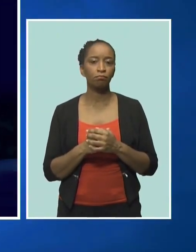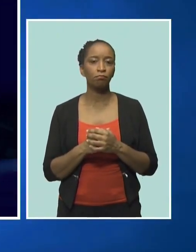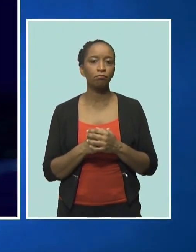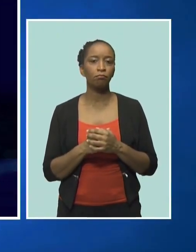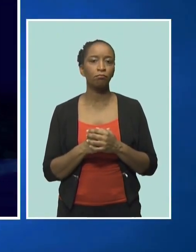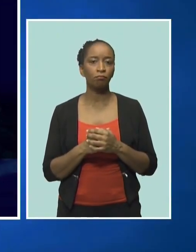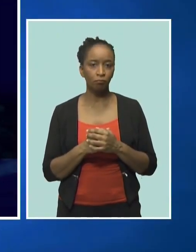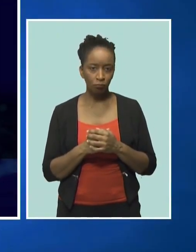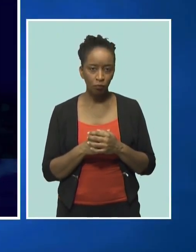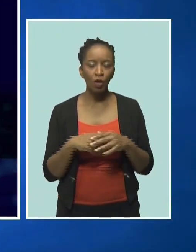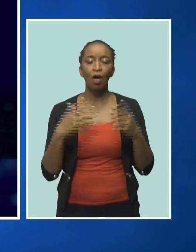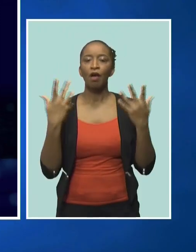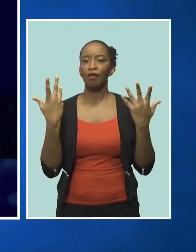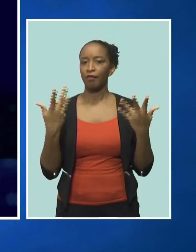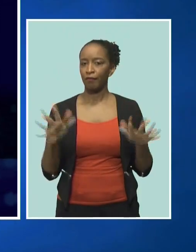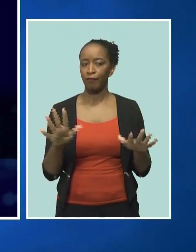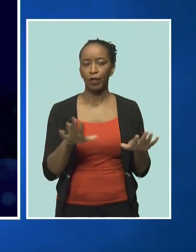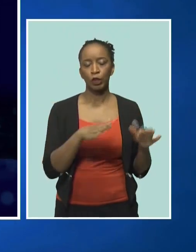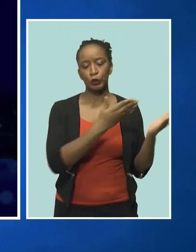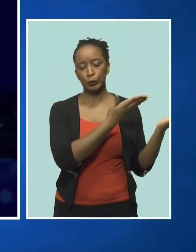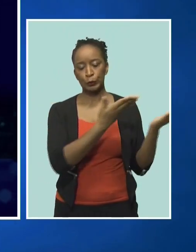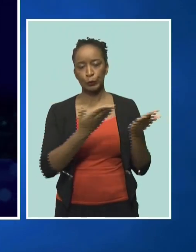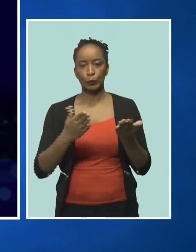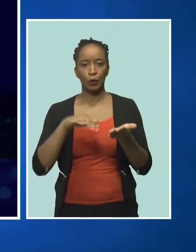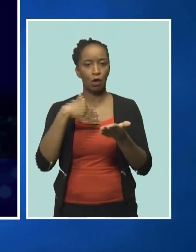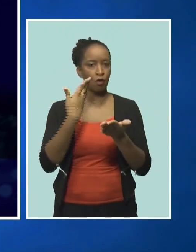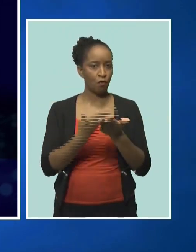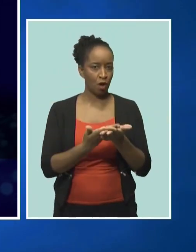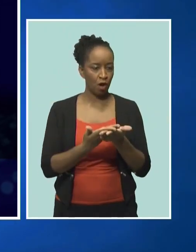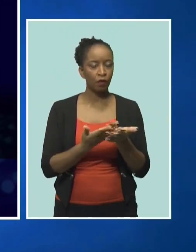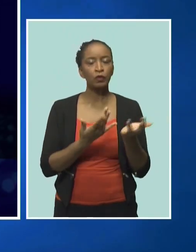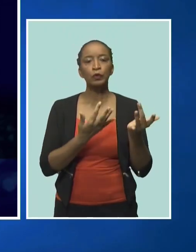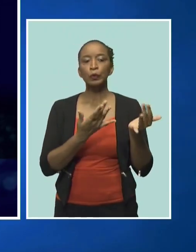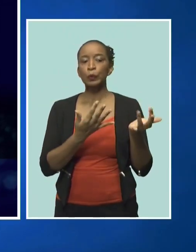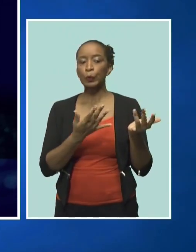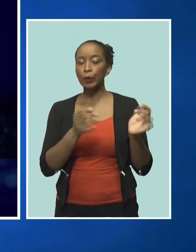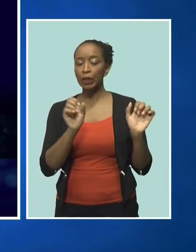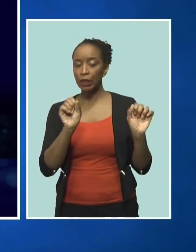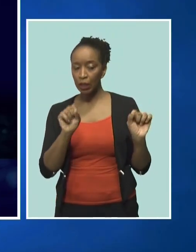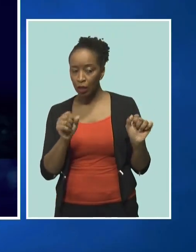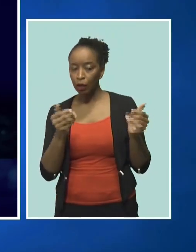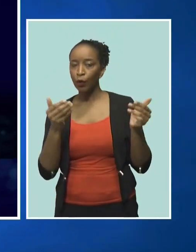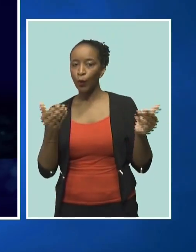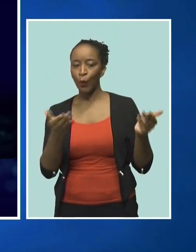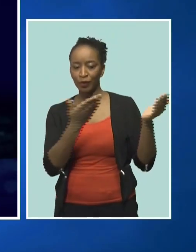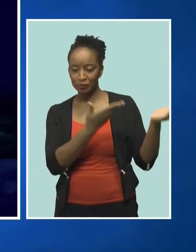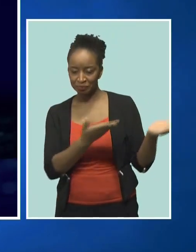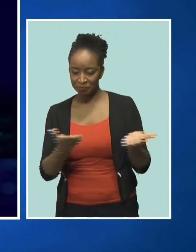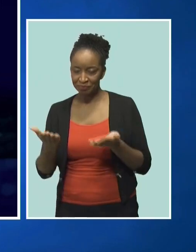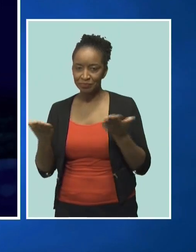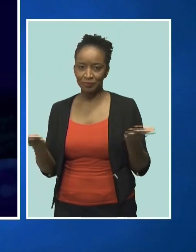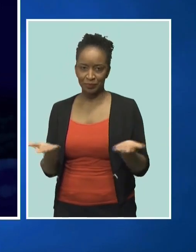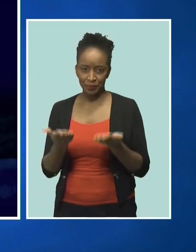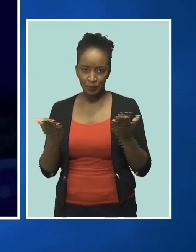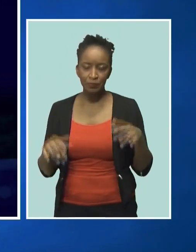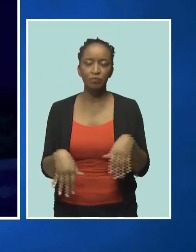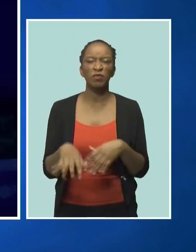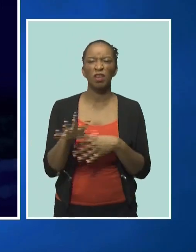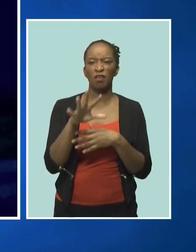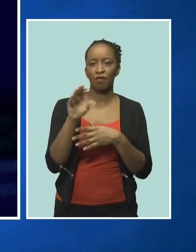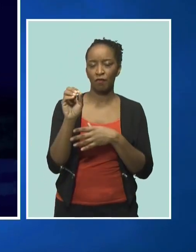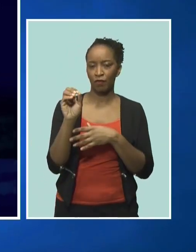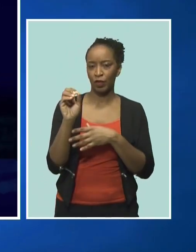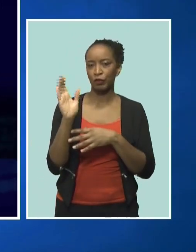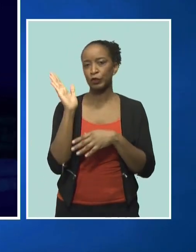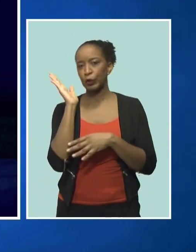get them released from the port, but we've ordered recliners and we've ordered 50 more beds as well, so that we